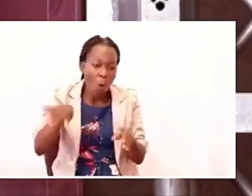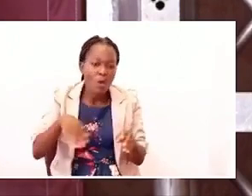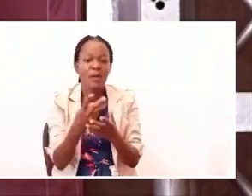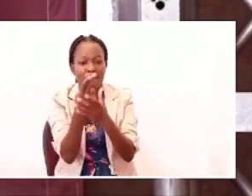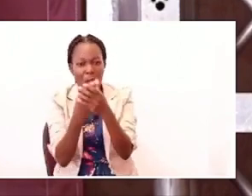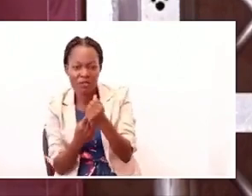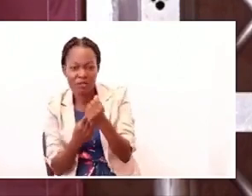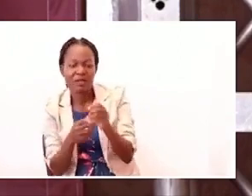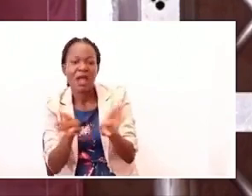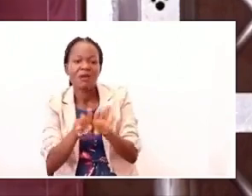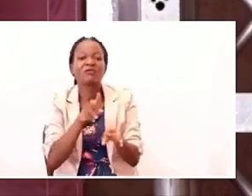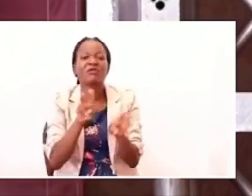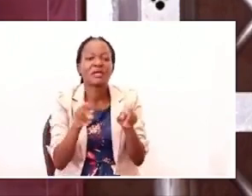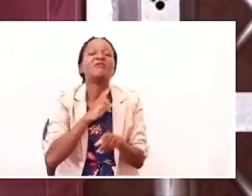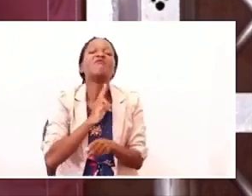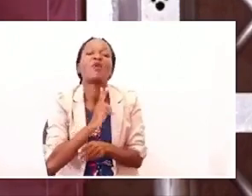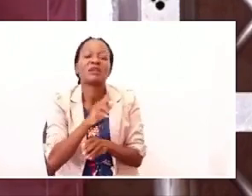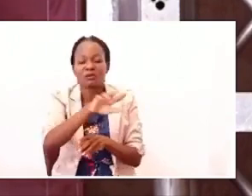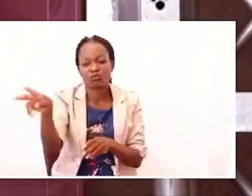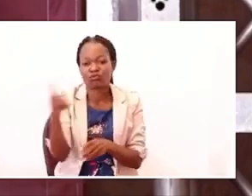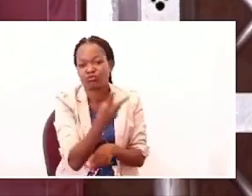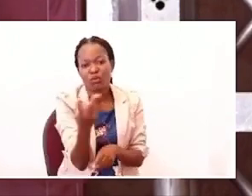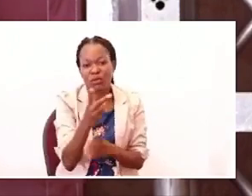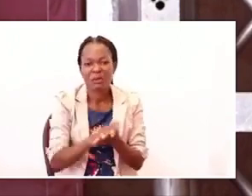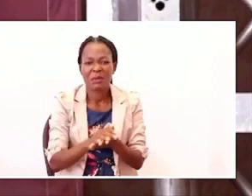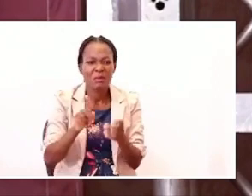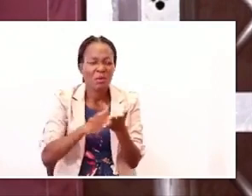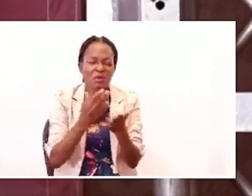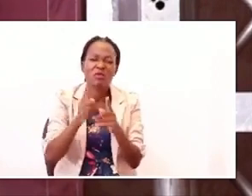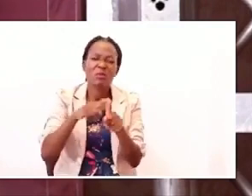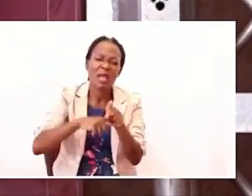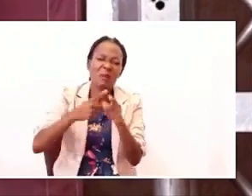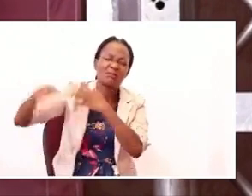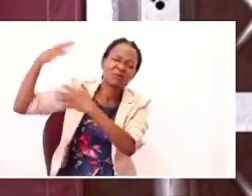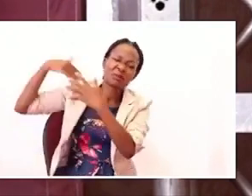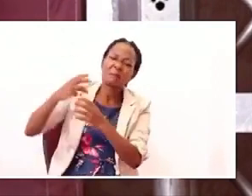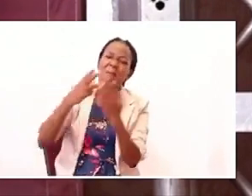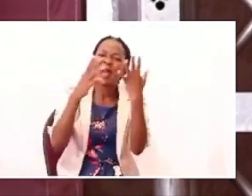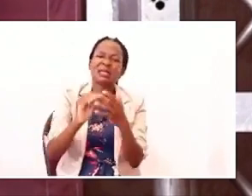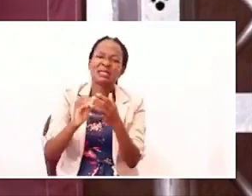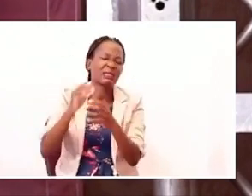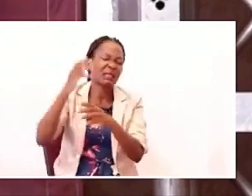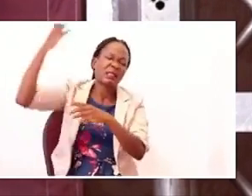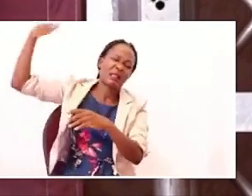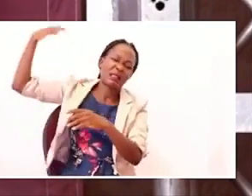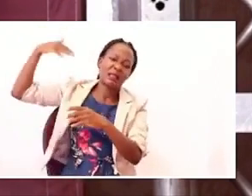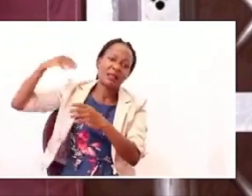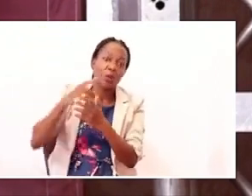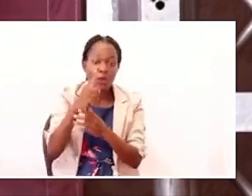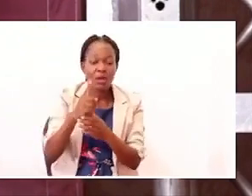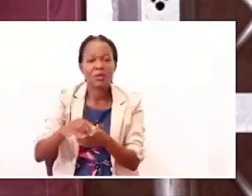and benefited and sucked our continent to a point where they have profited many,